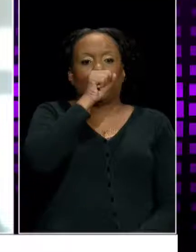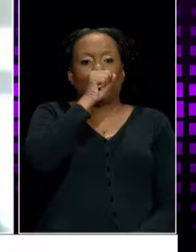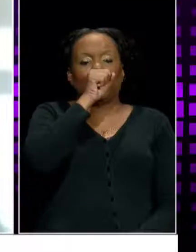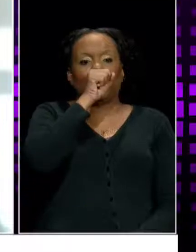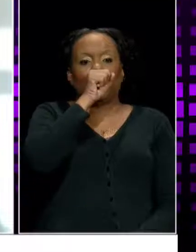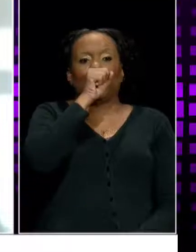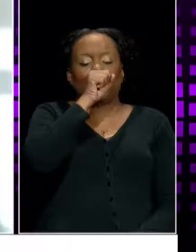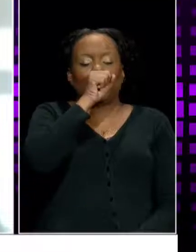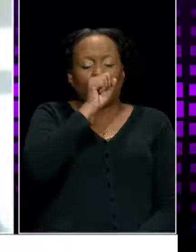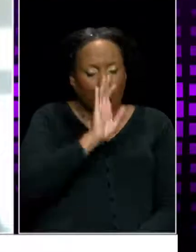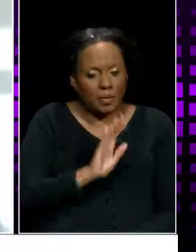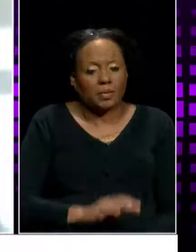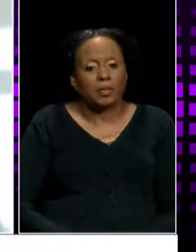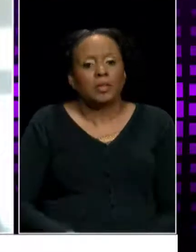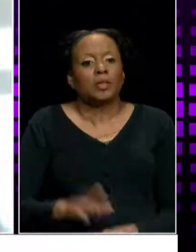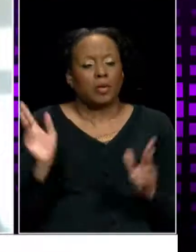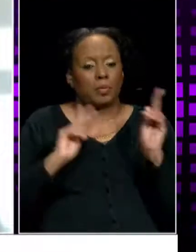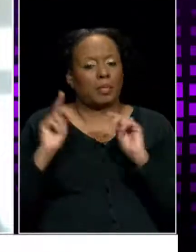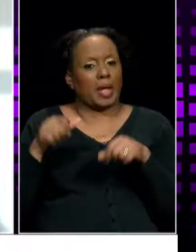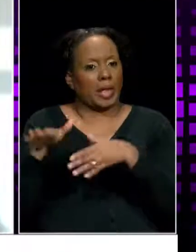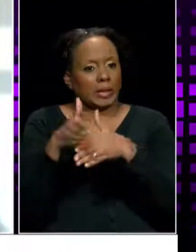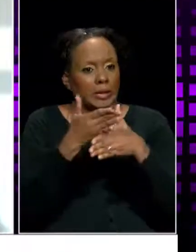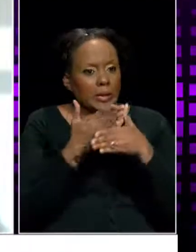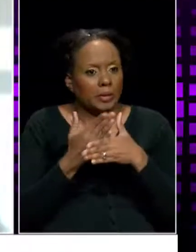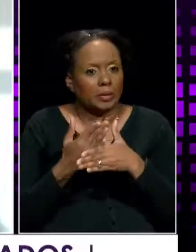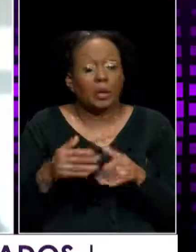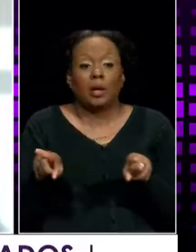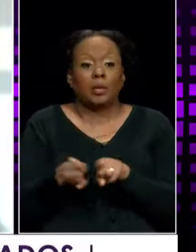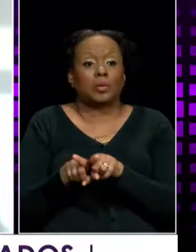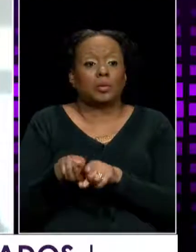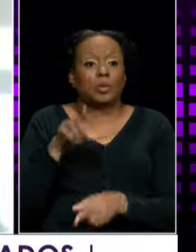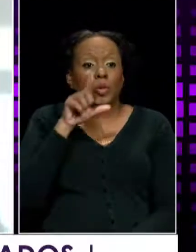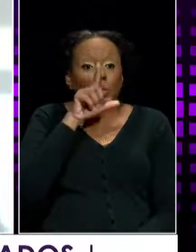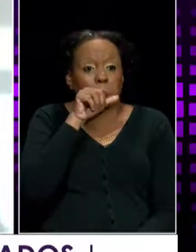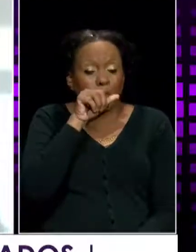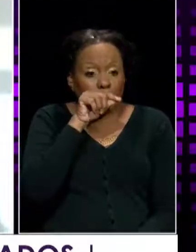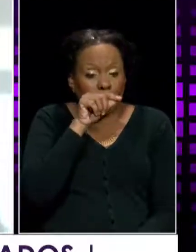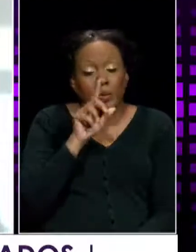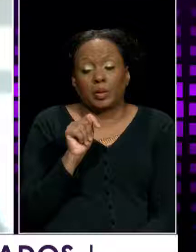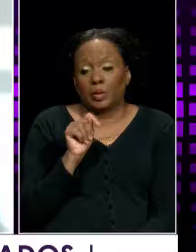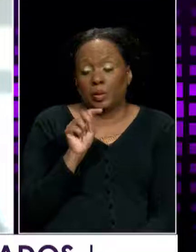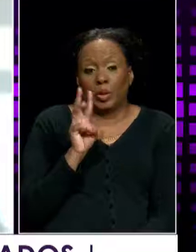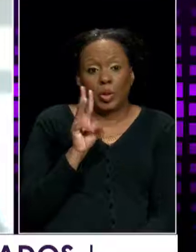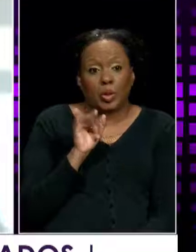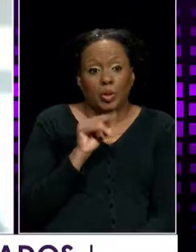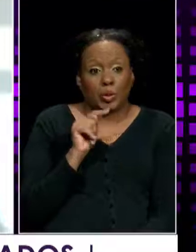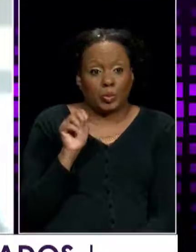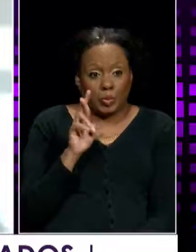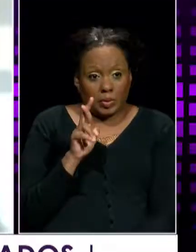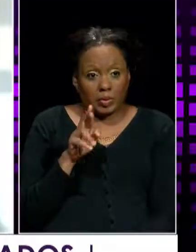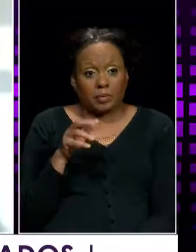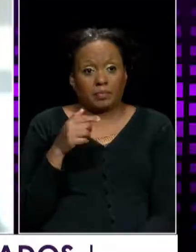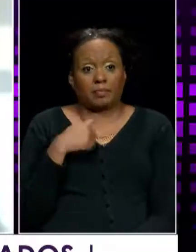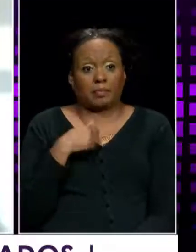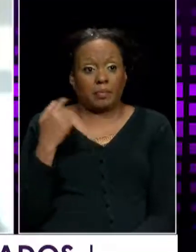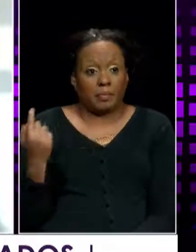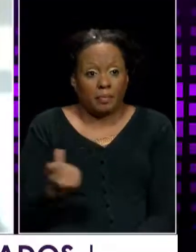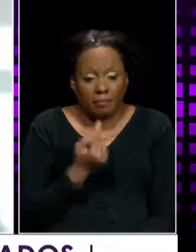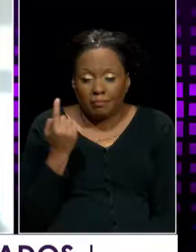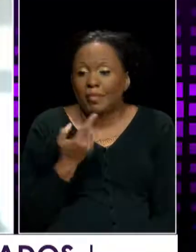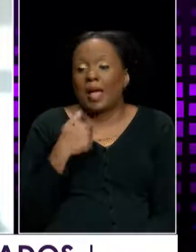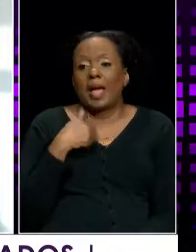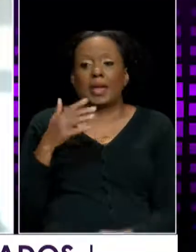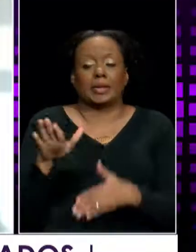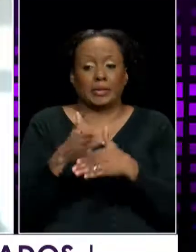can relate to you. Twitter was also that space. I like that Chade mentioned that as well, because I'm guilty of it. I would share my feelings